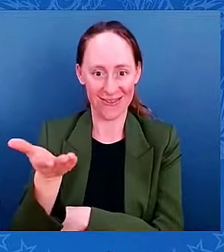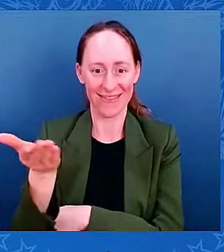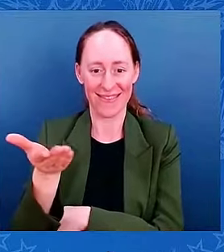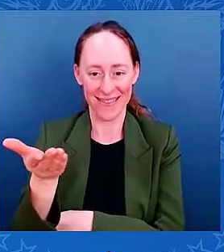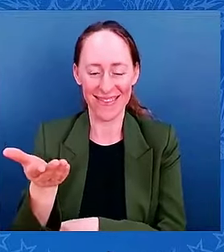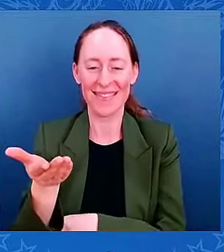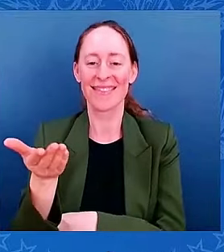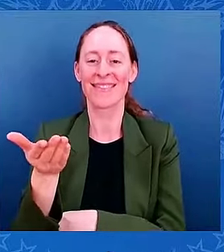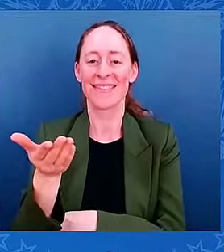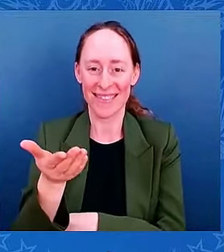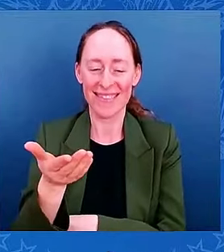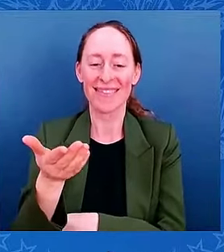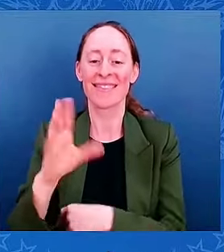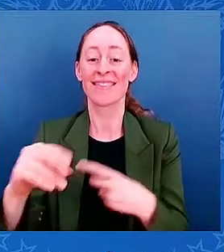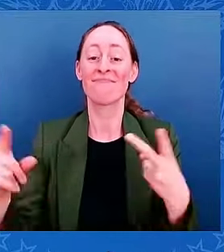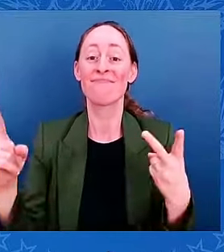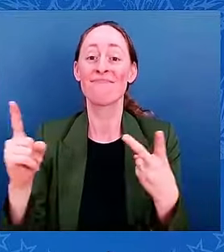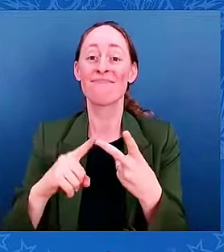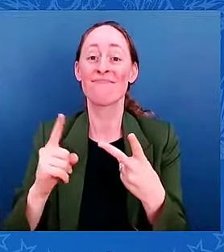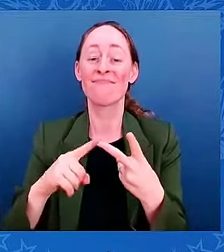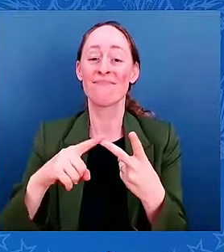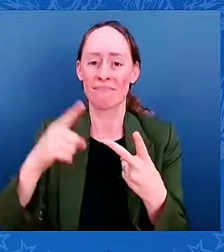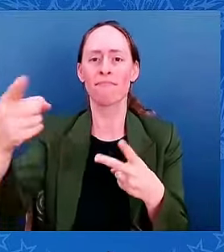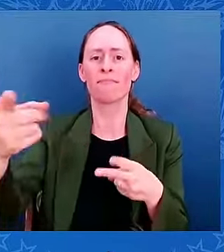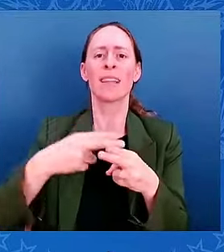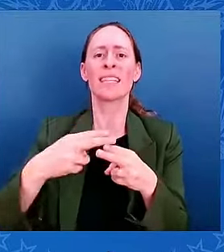And Acting Labor Secretary Julie Sue.